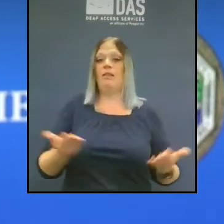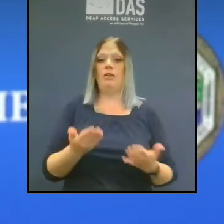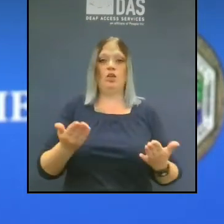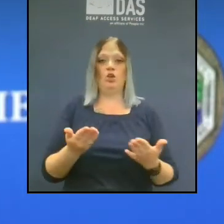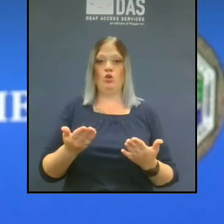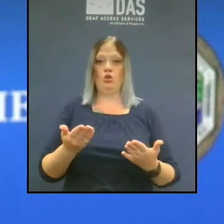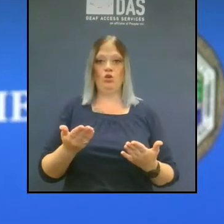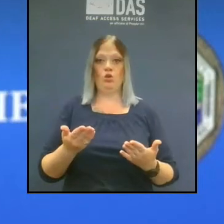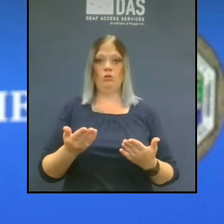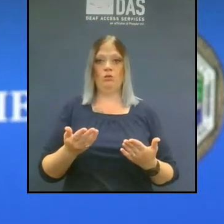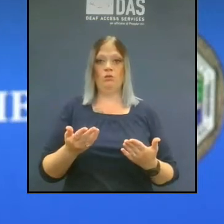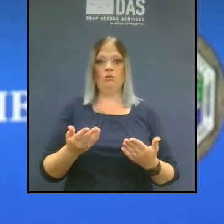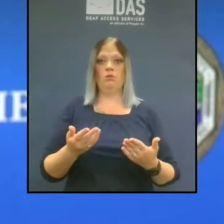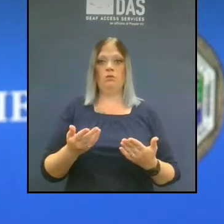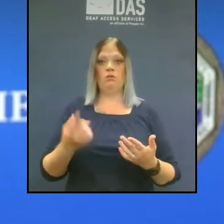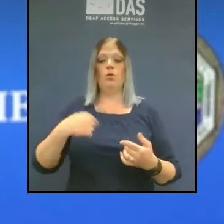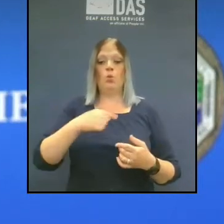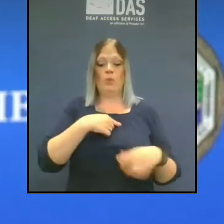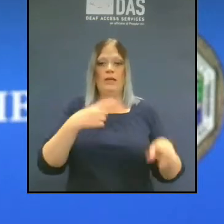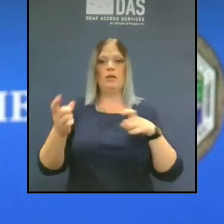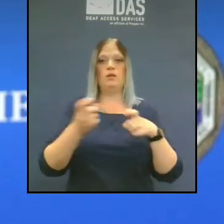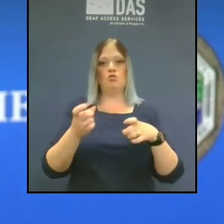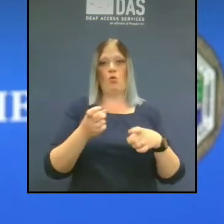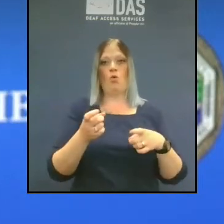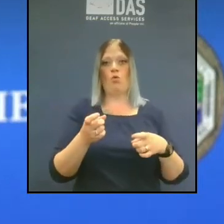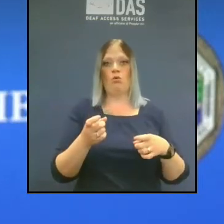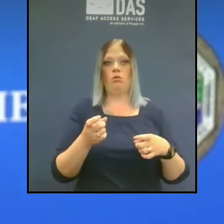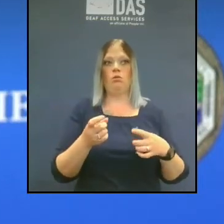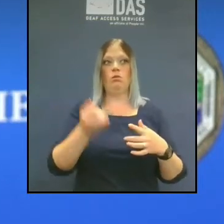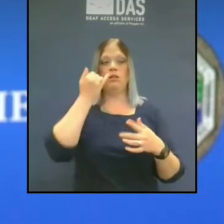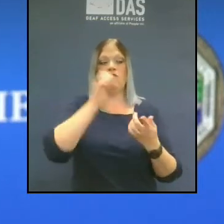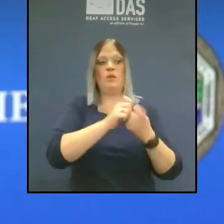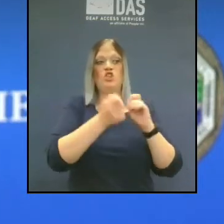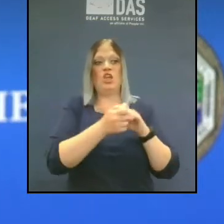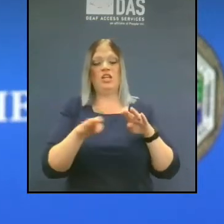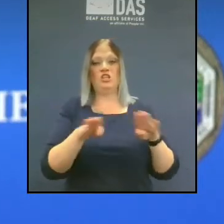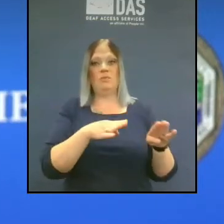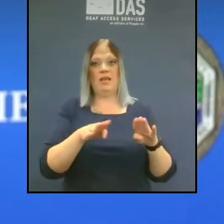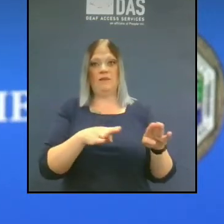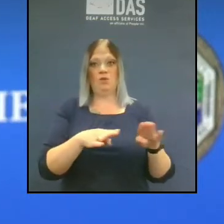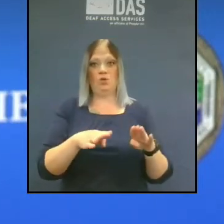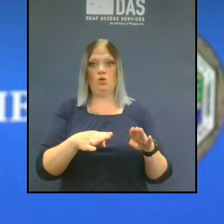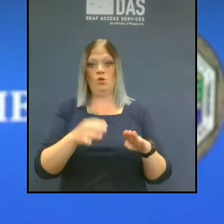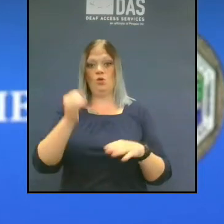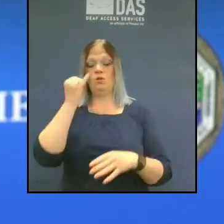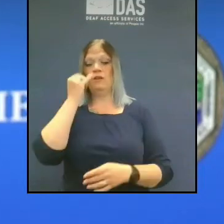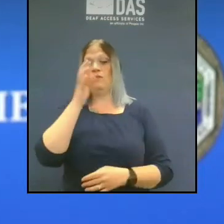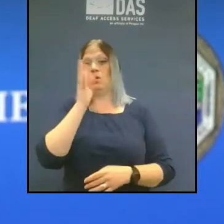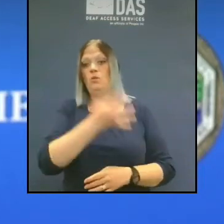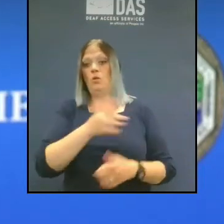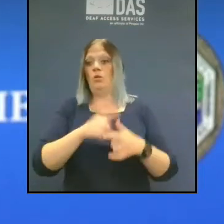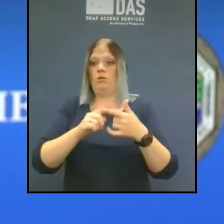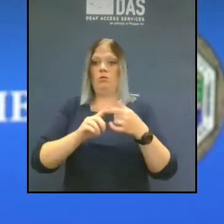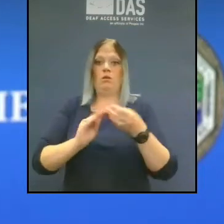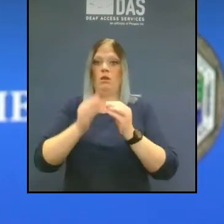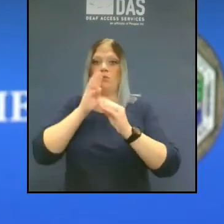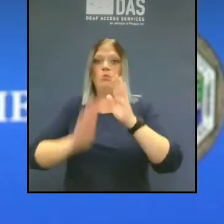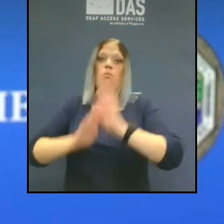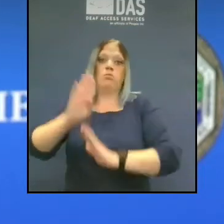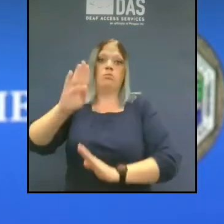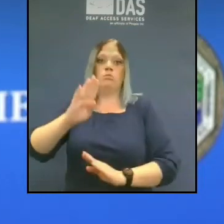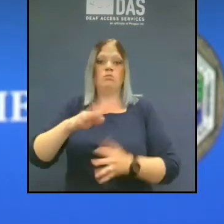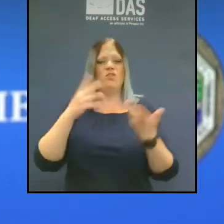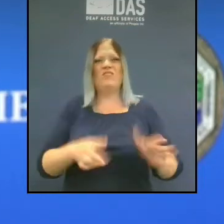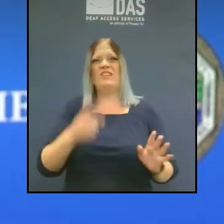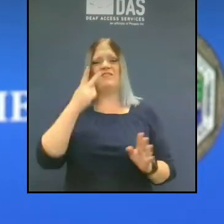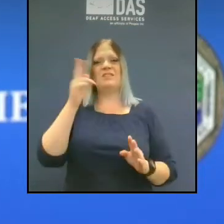we are in the driver's seat. We can control this by either changing our behaviors, and if we ignore it, we're just going to see our numbers go up. And we've seen